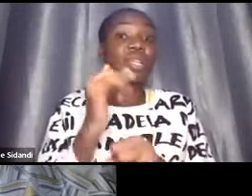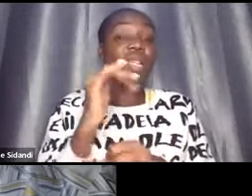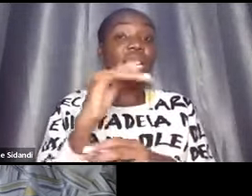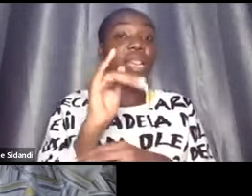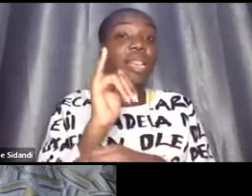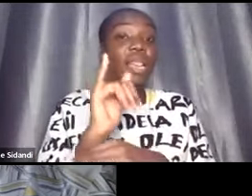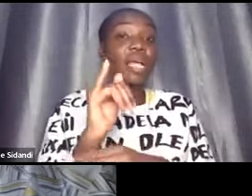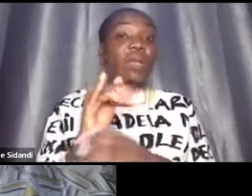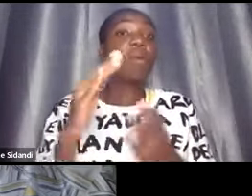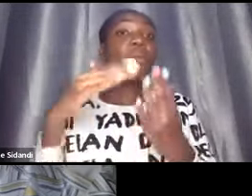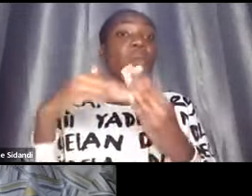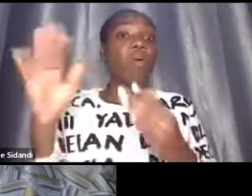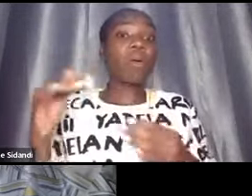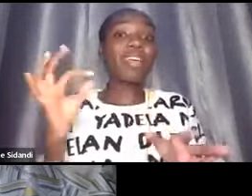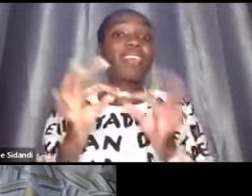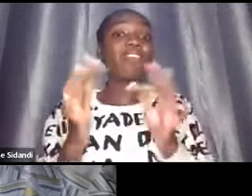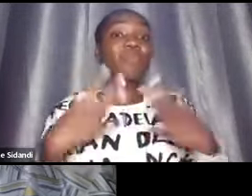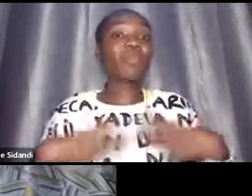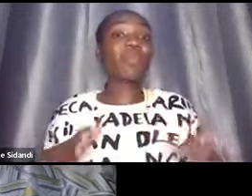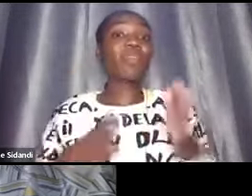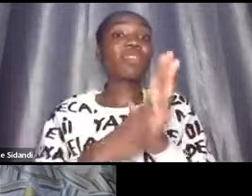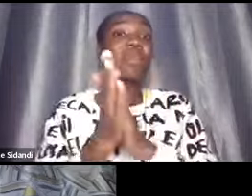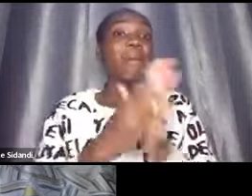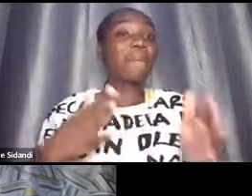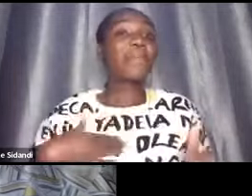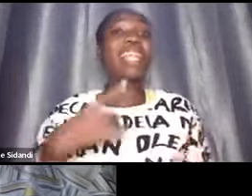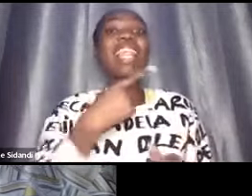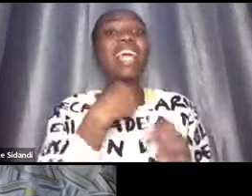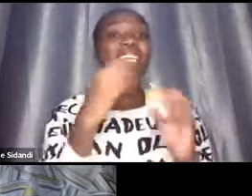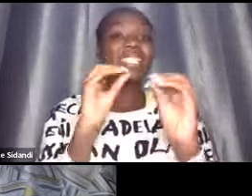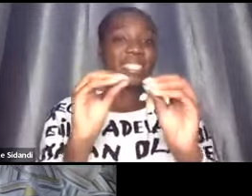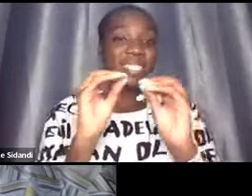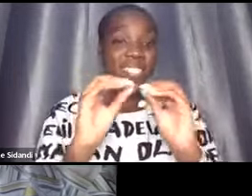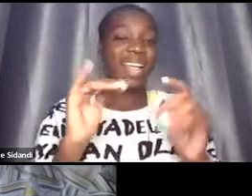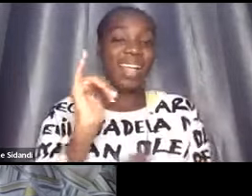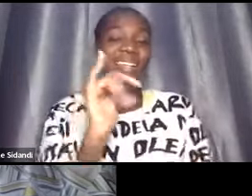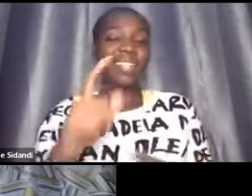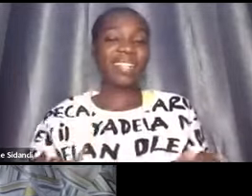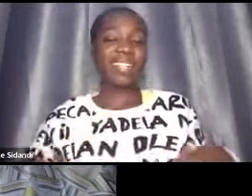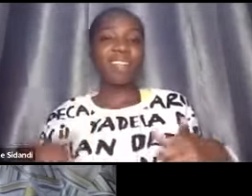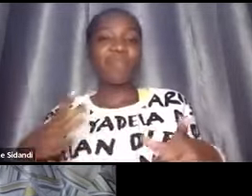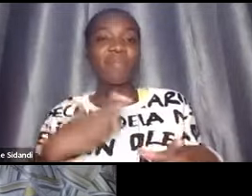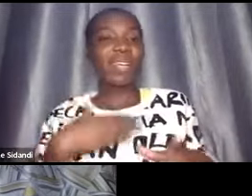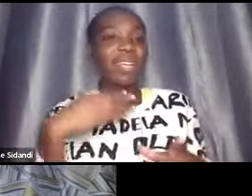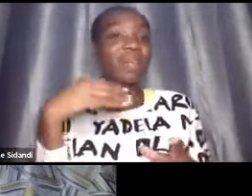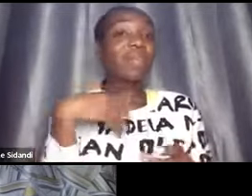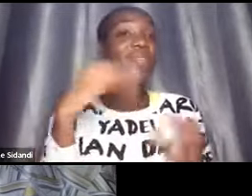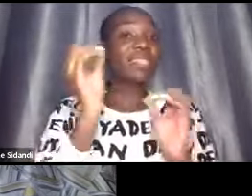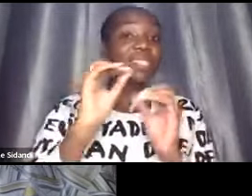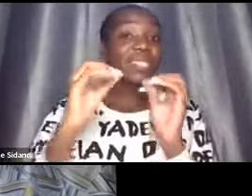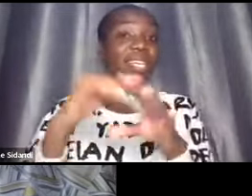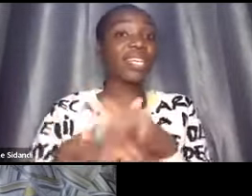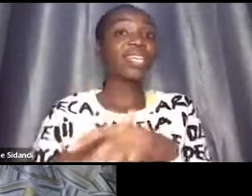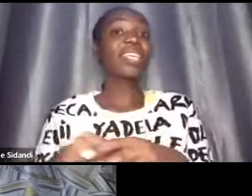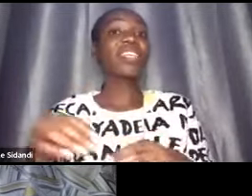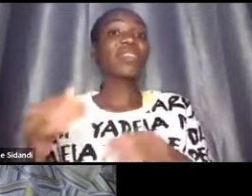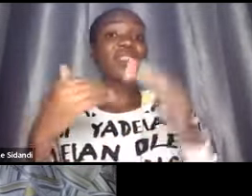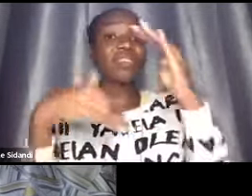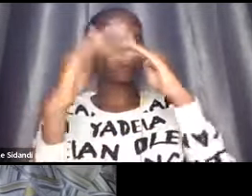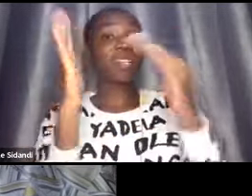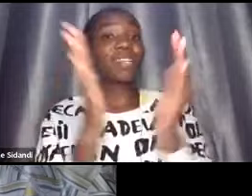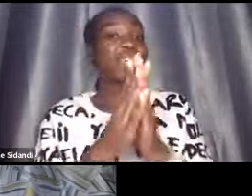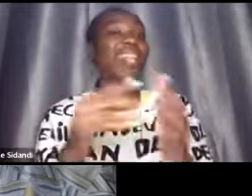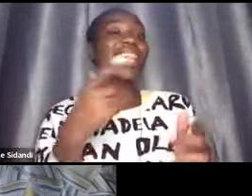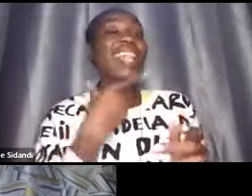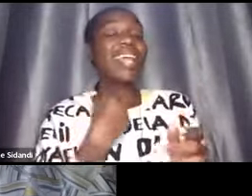interested, I'll be back again. I like teaching. That's my life. Apart from teaching at the university, I also like teaching adults on how to